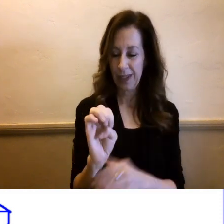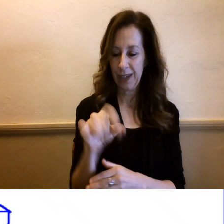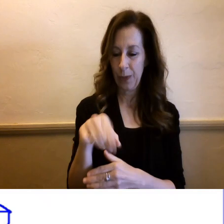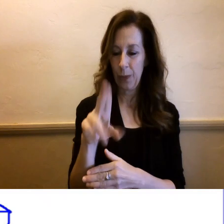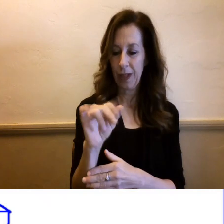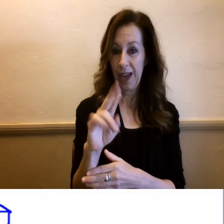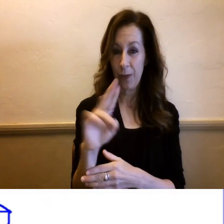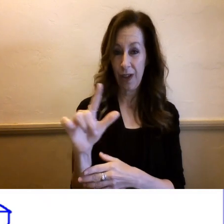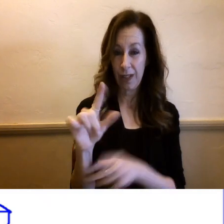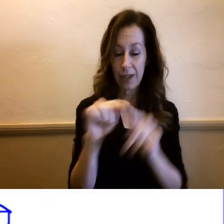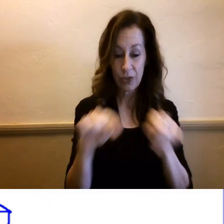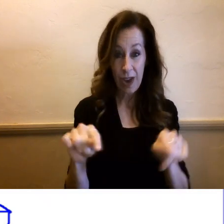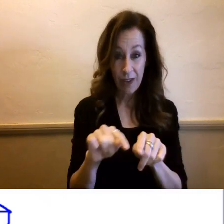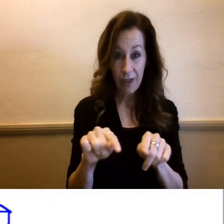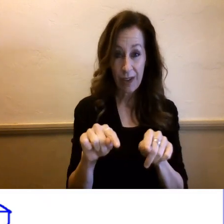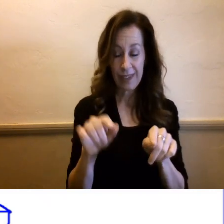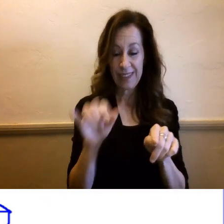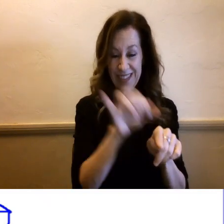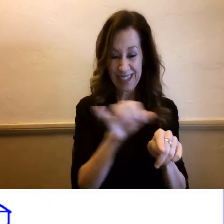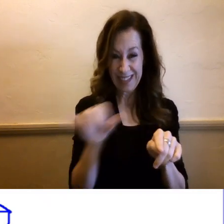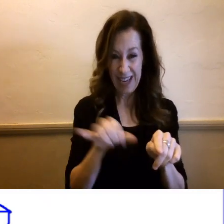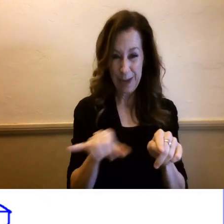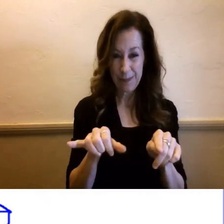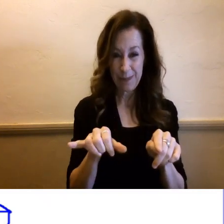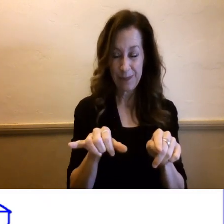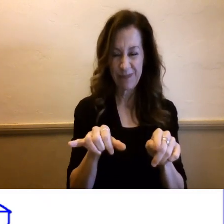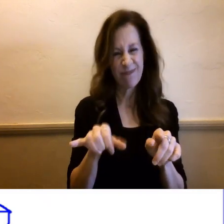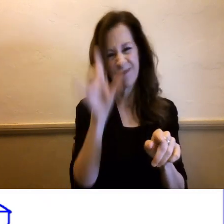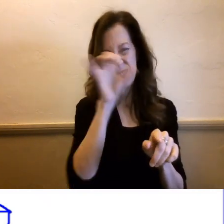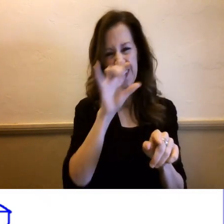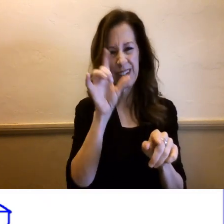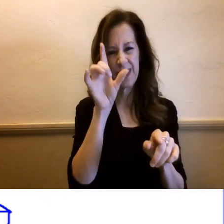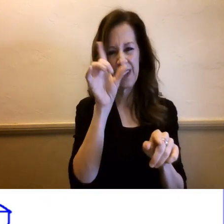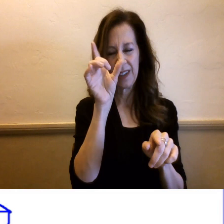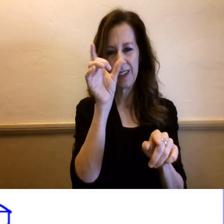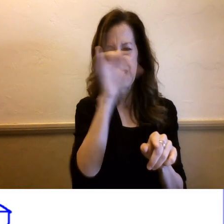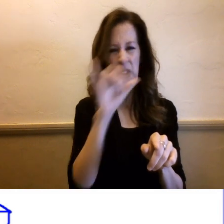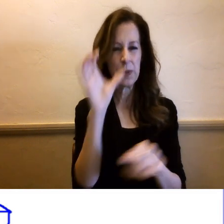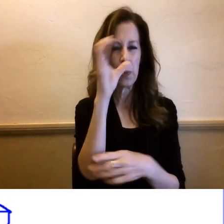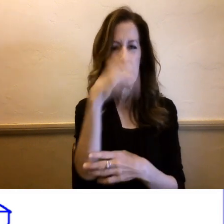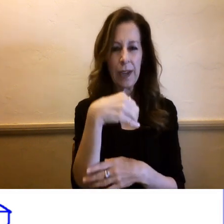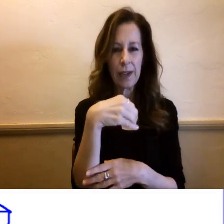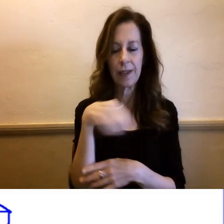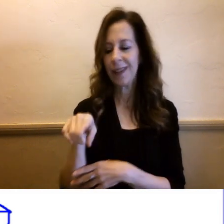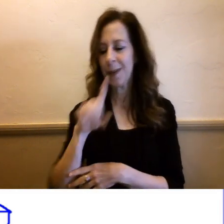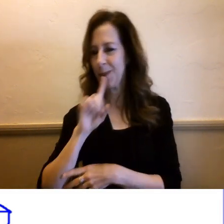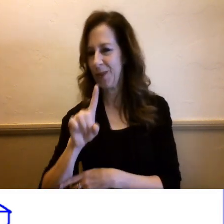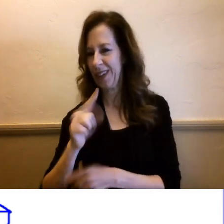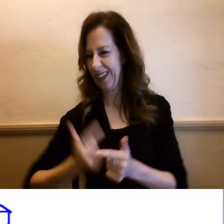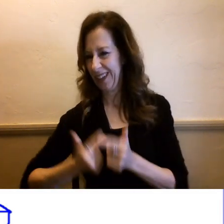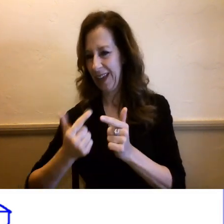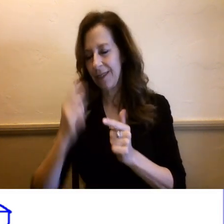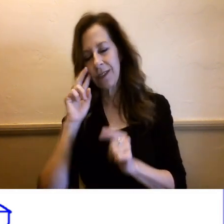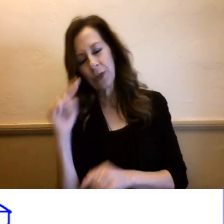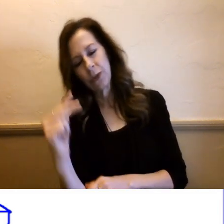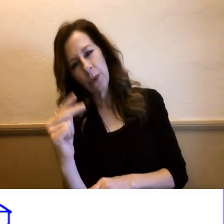are the same. Right? It still works out. It looks kind of weird when you do that. This looks more realistic because when you're